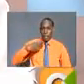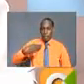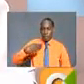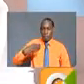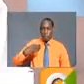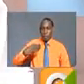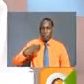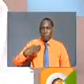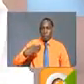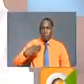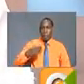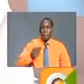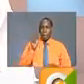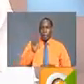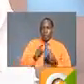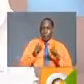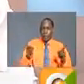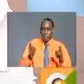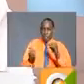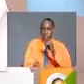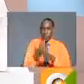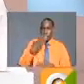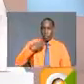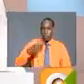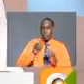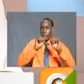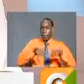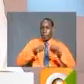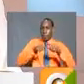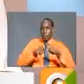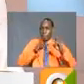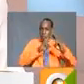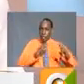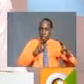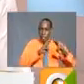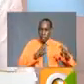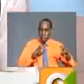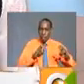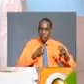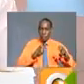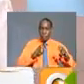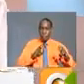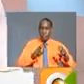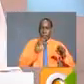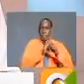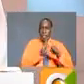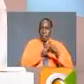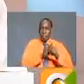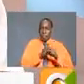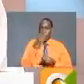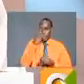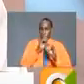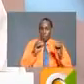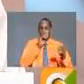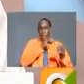estate operatives, but the source of his wealth could well be traced to the pockets of thousands of